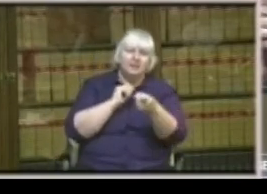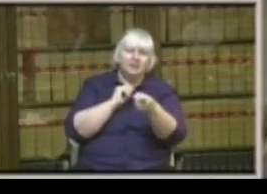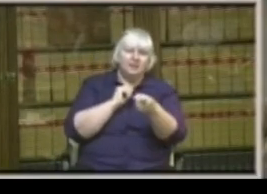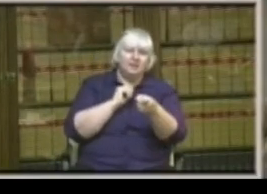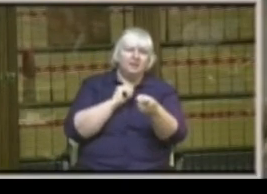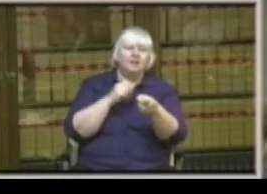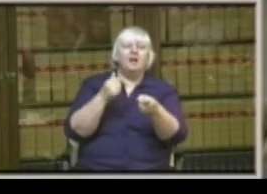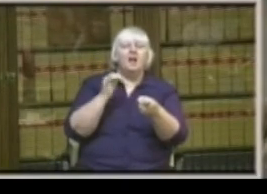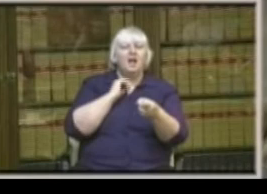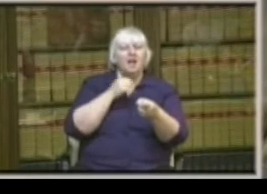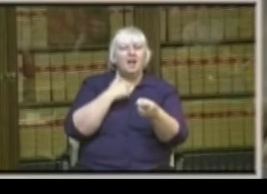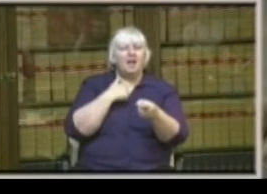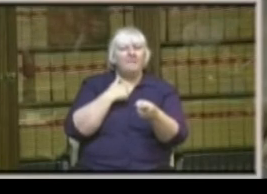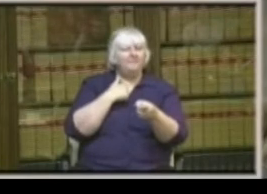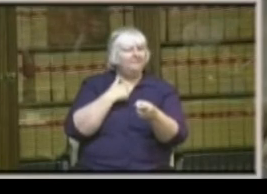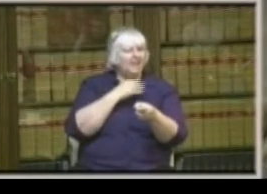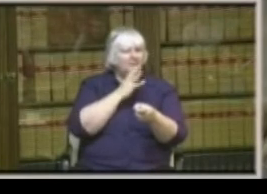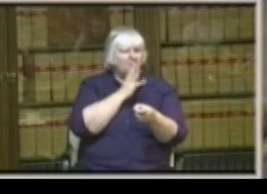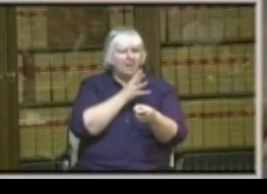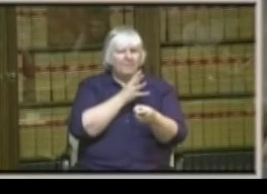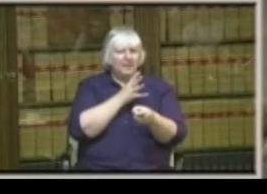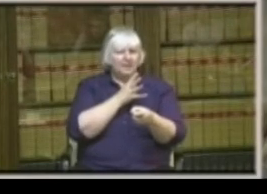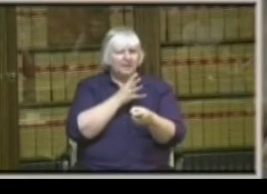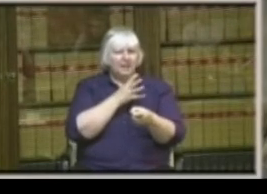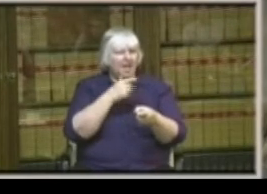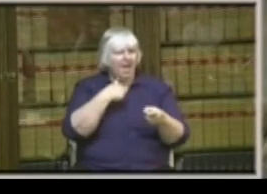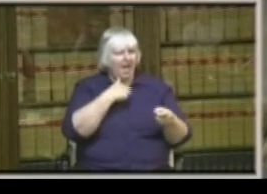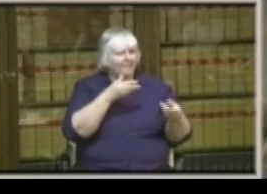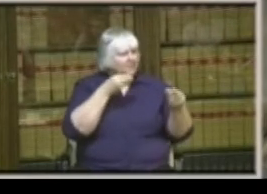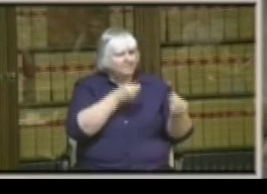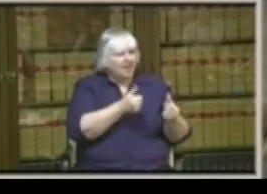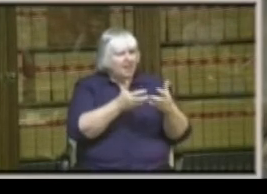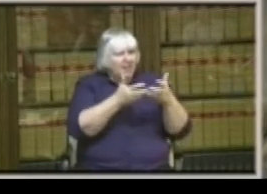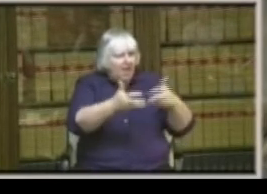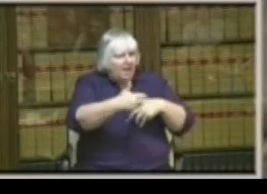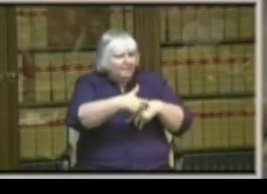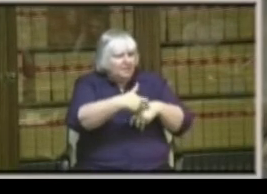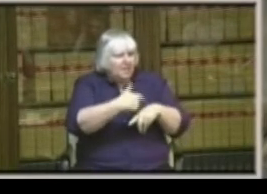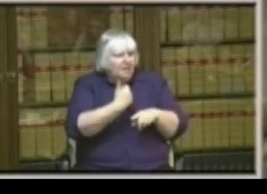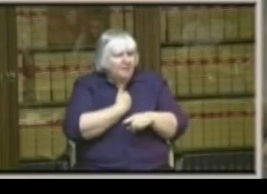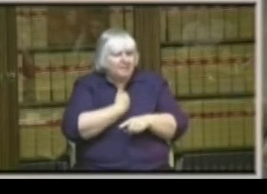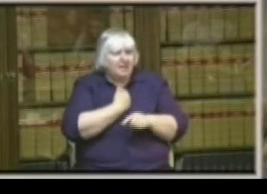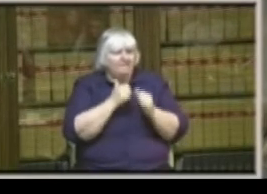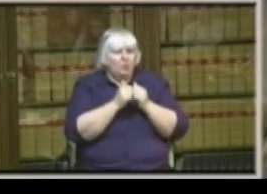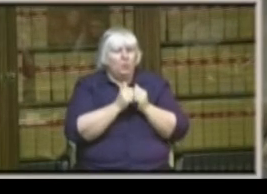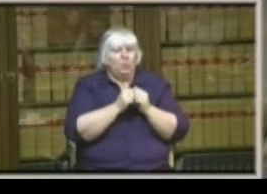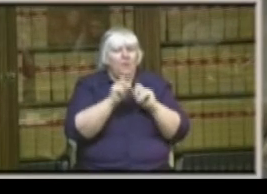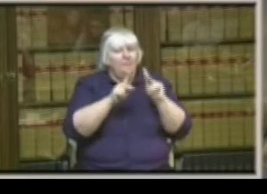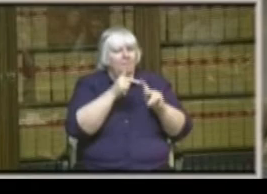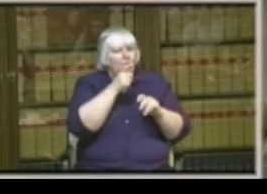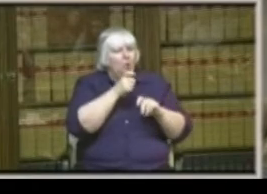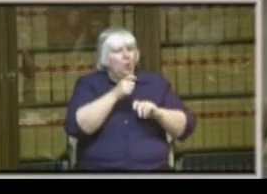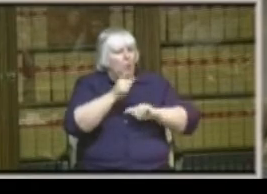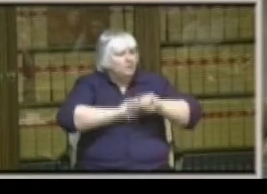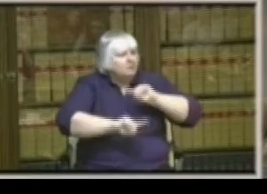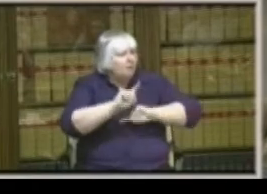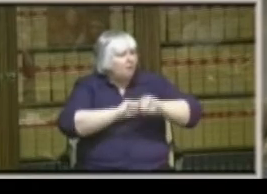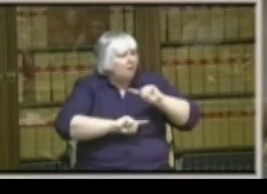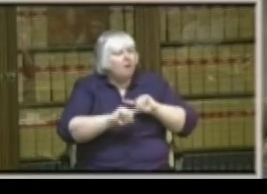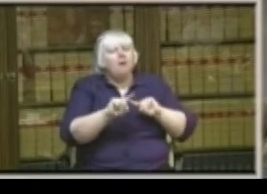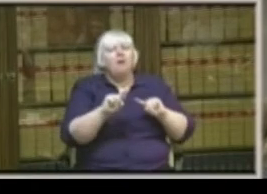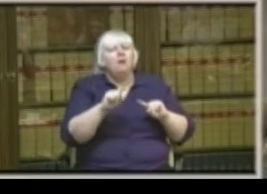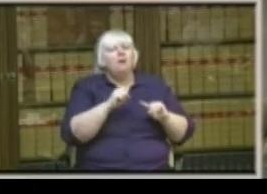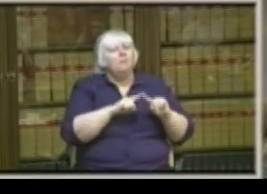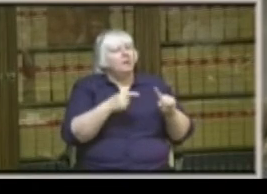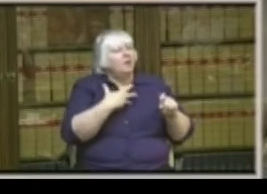I don't have a question, I just have a comment. I haven't spent a lot of time with folks who speak American Sign Language,